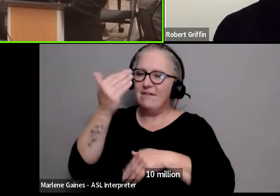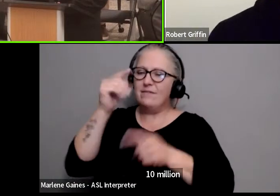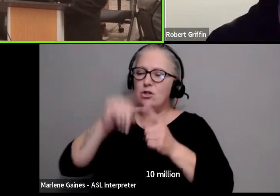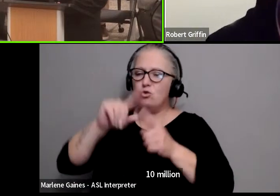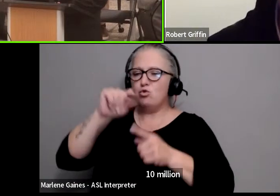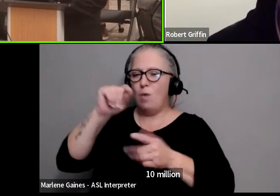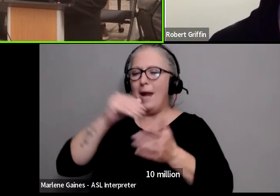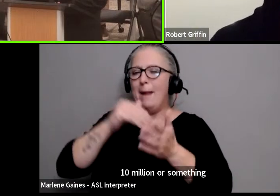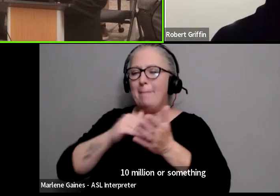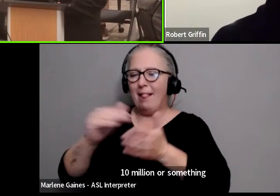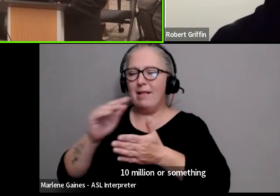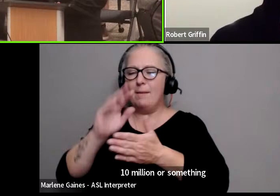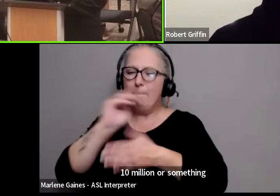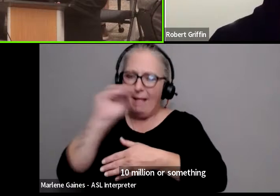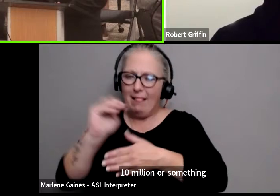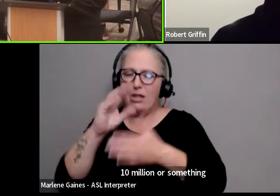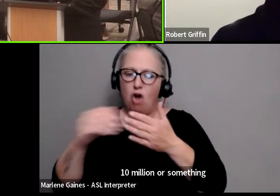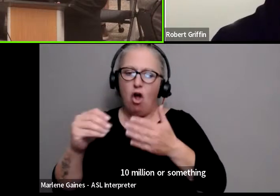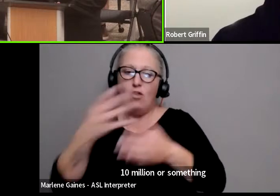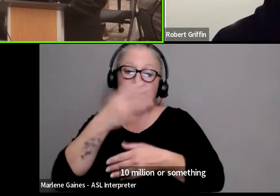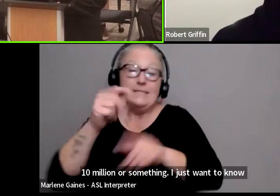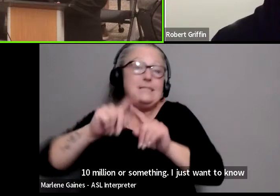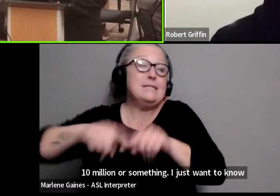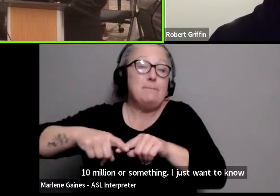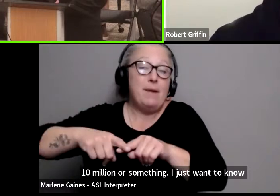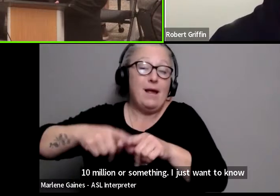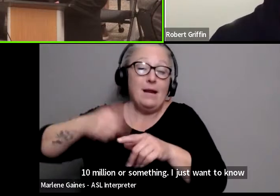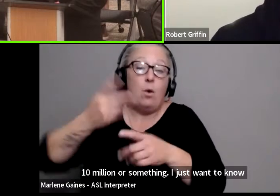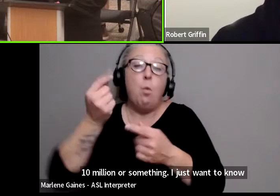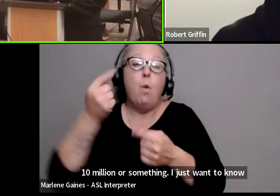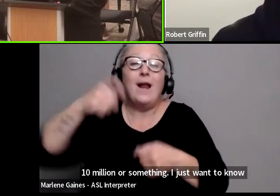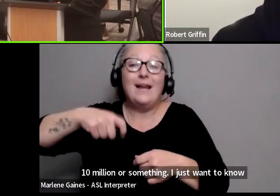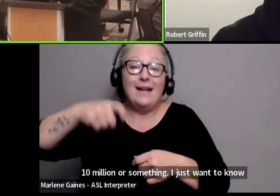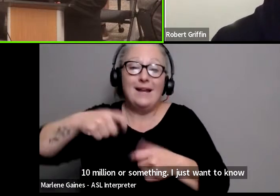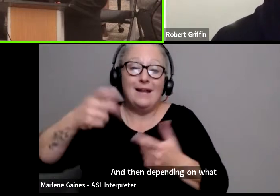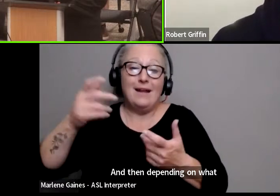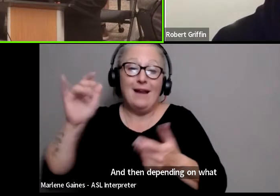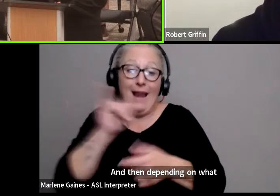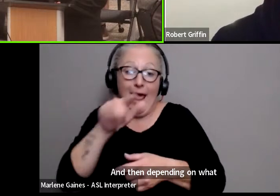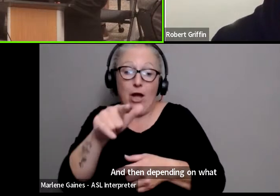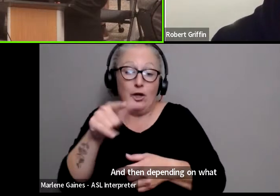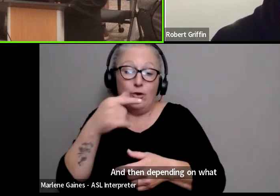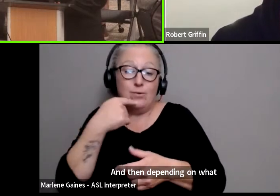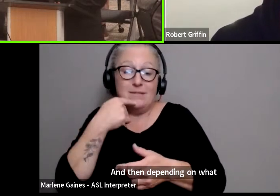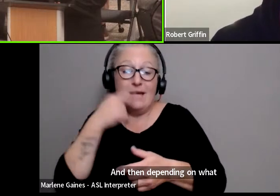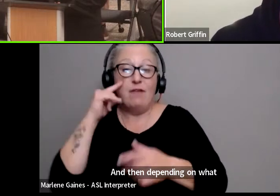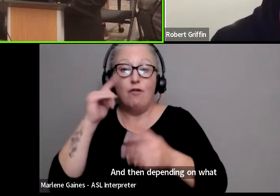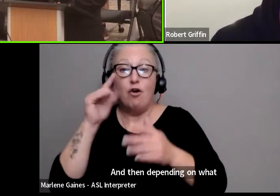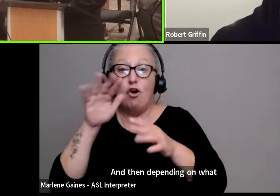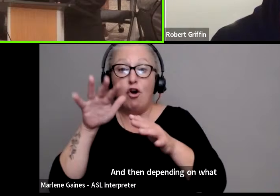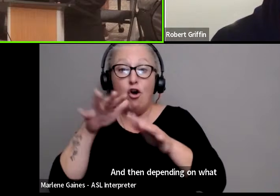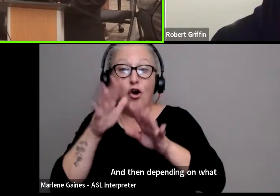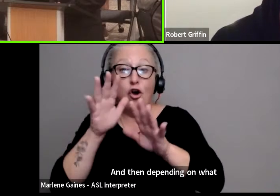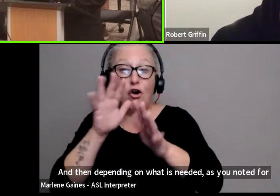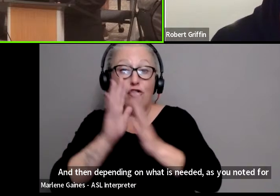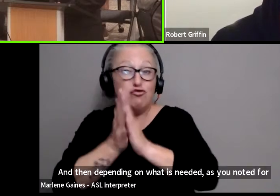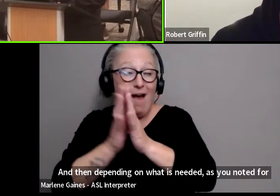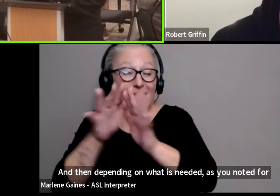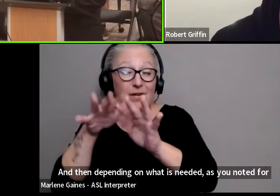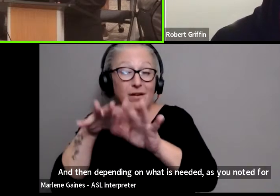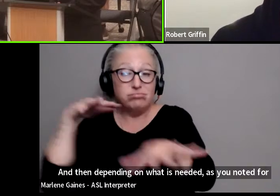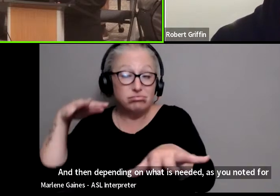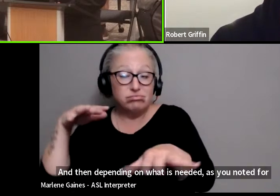million. And then depending on what is needed, as you noted, for traffic flow or for changes